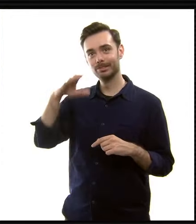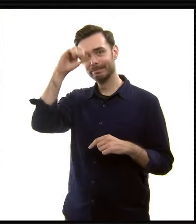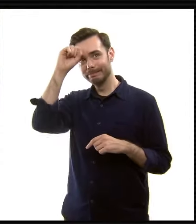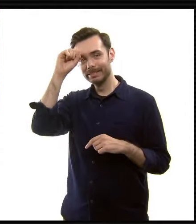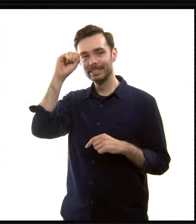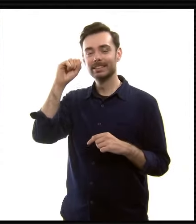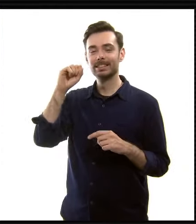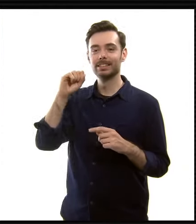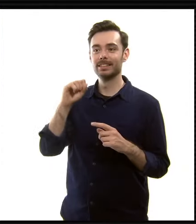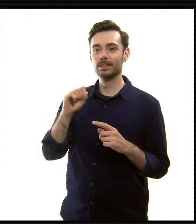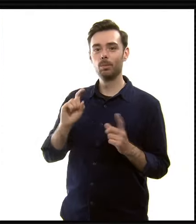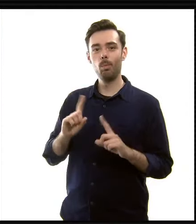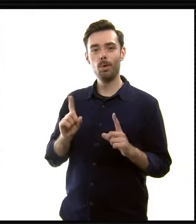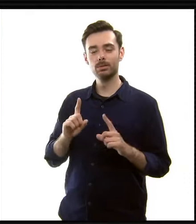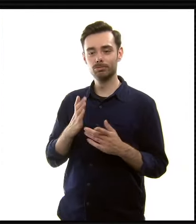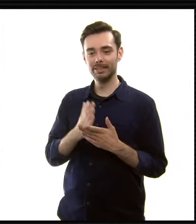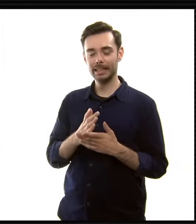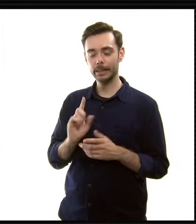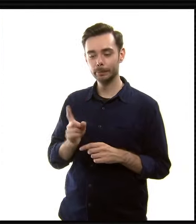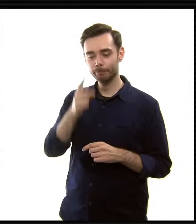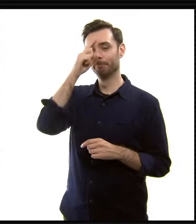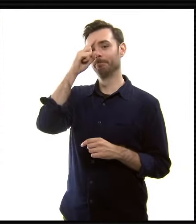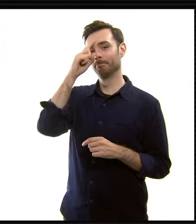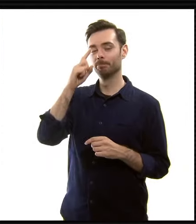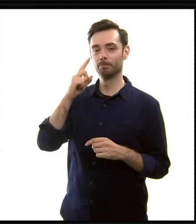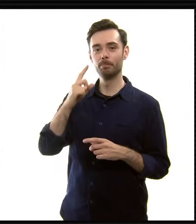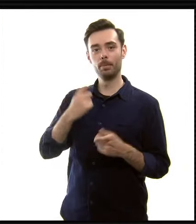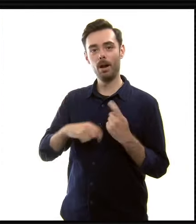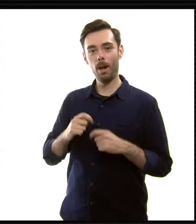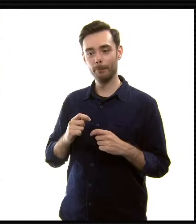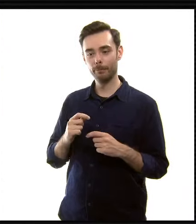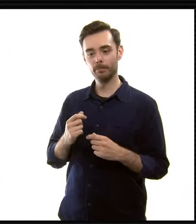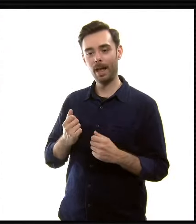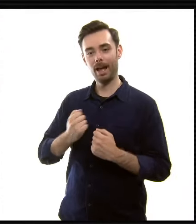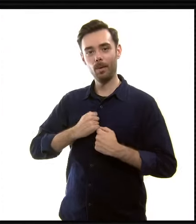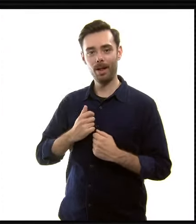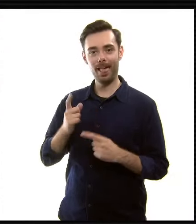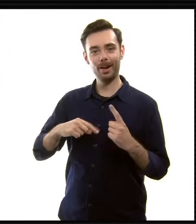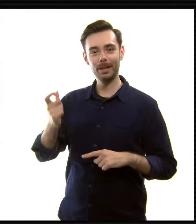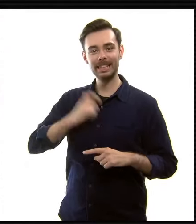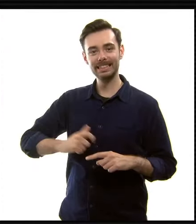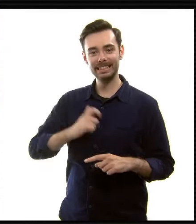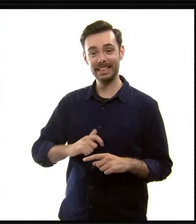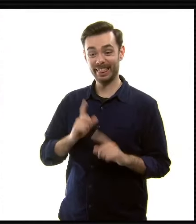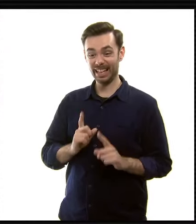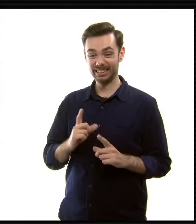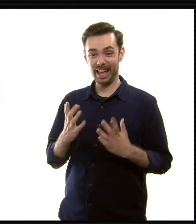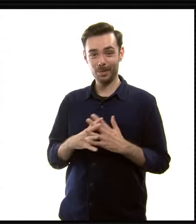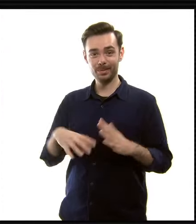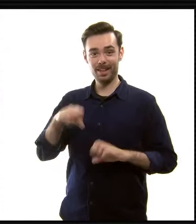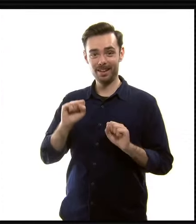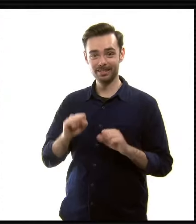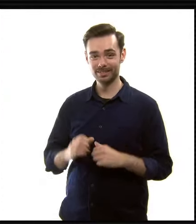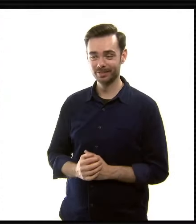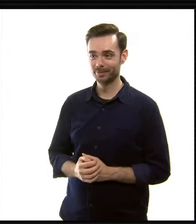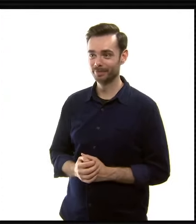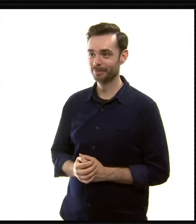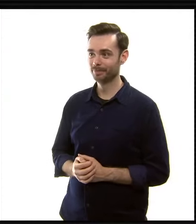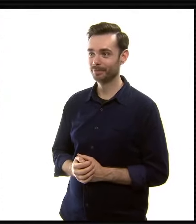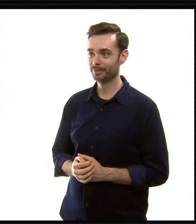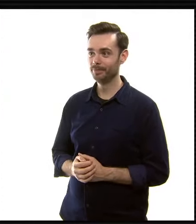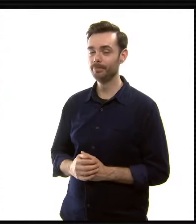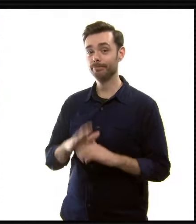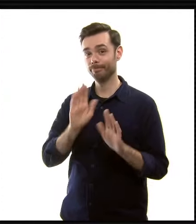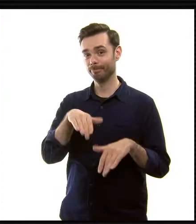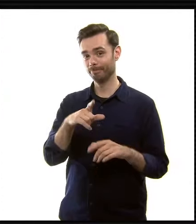like defined us as Lego builders. So that was like the main focus point. Thank you so much, guys. Cool. And as we all know, LEGO Masters is a